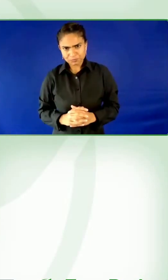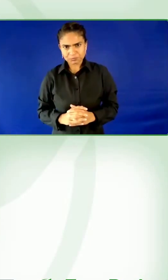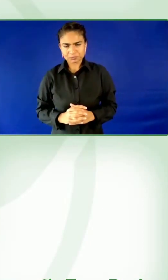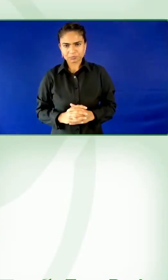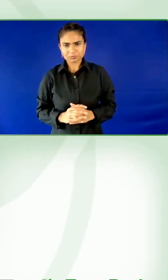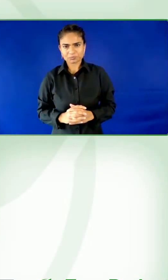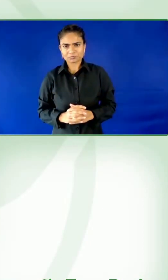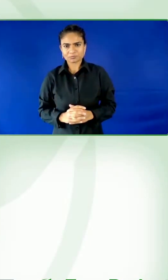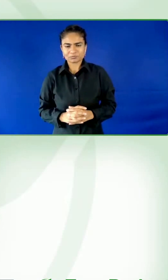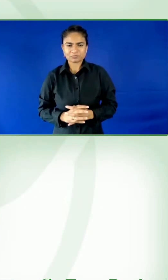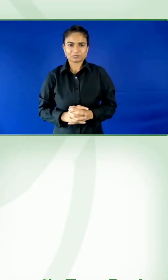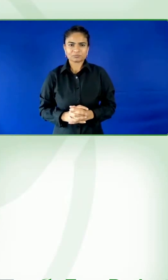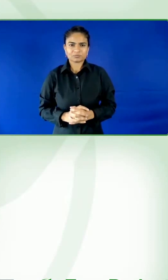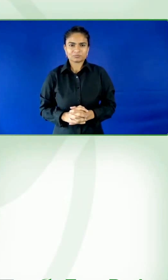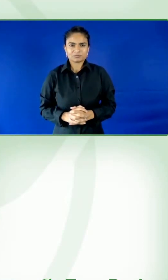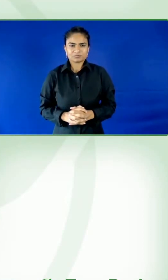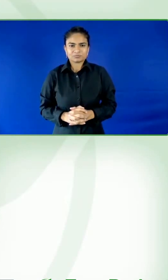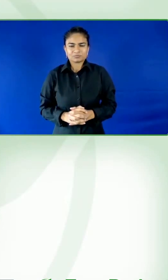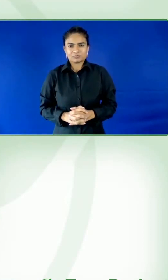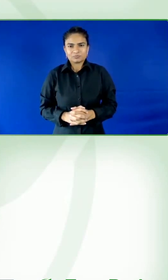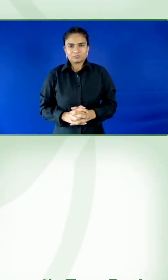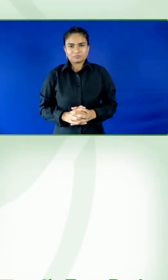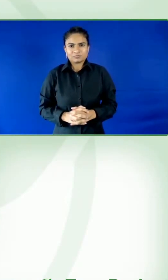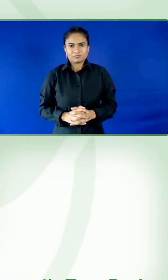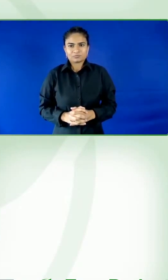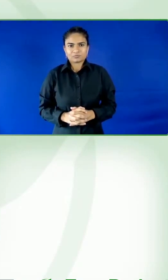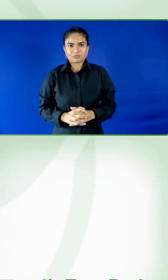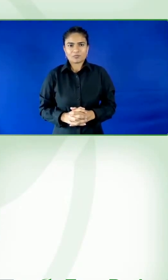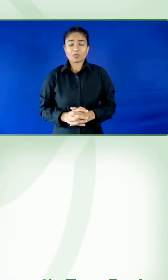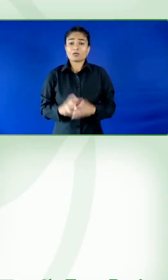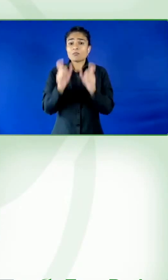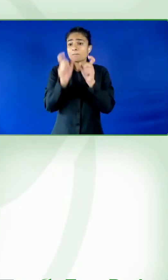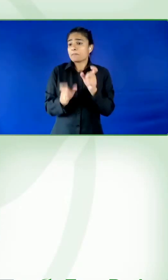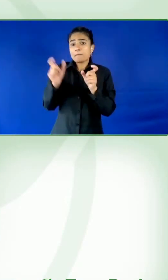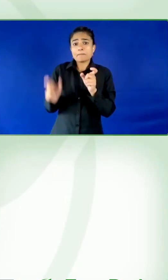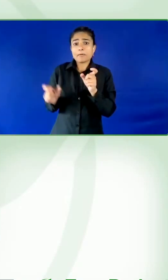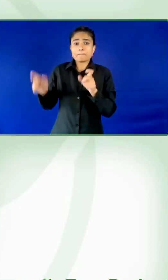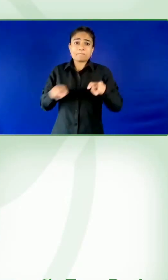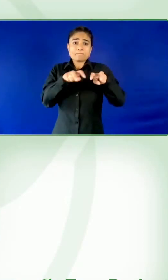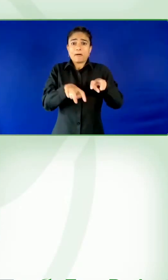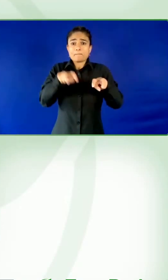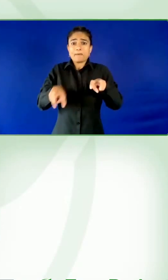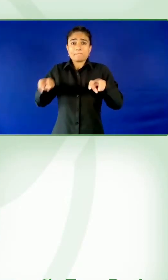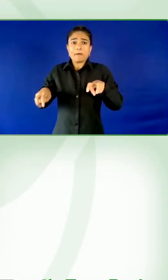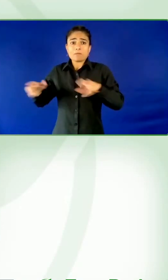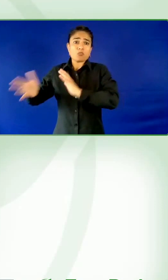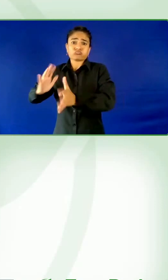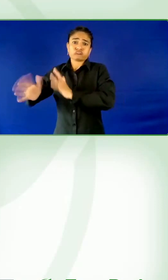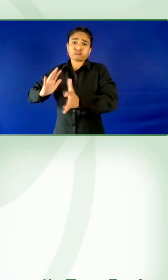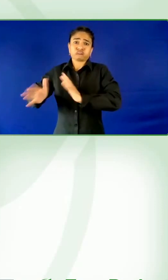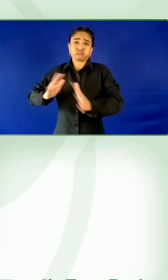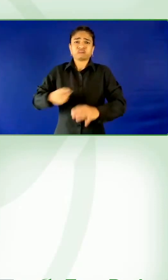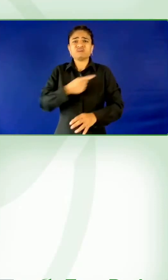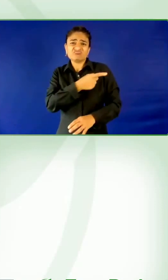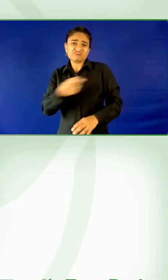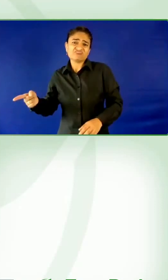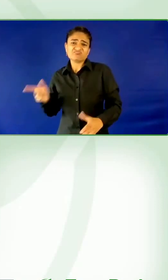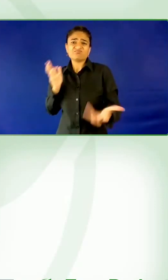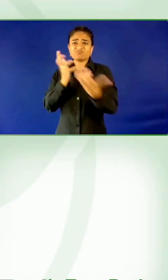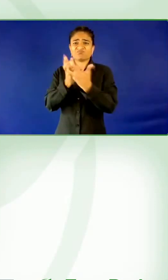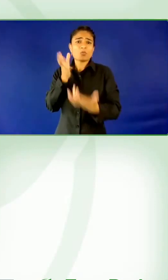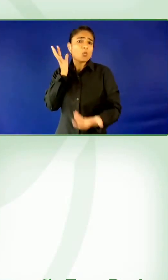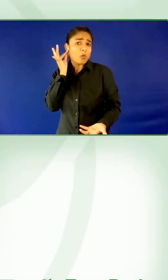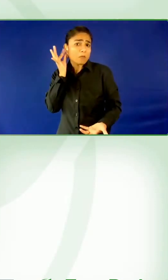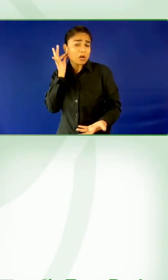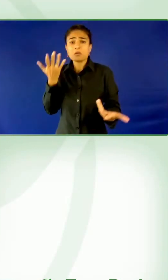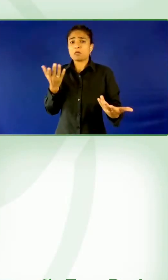I'm honored to introduce our panel and the conversation that will develop. Our panel, Let's